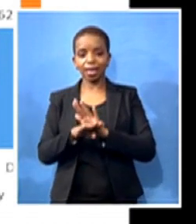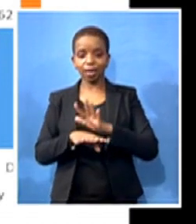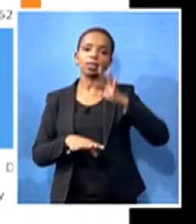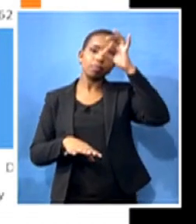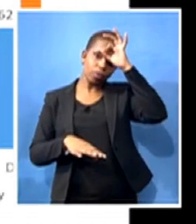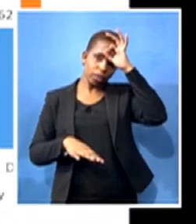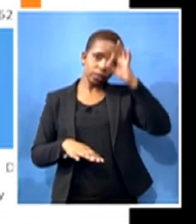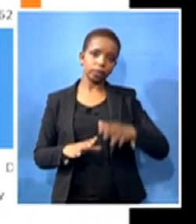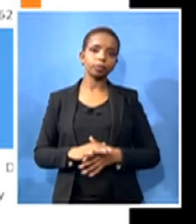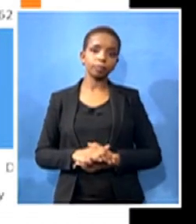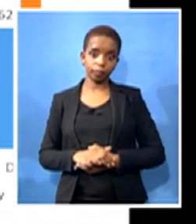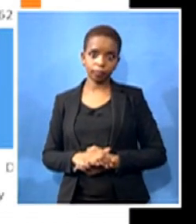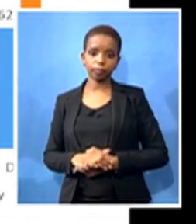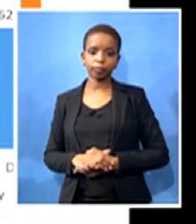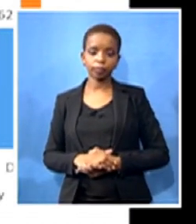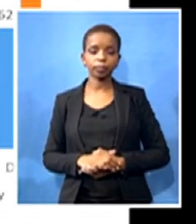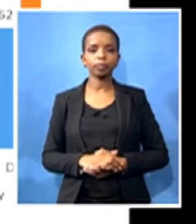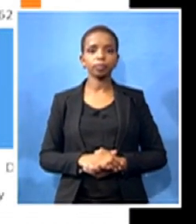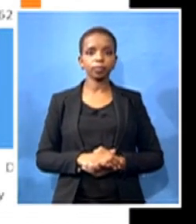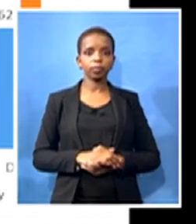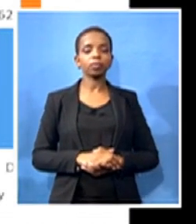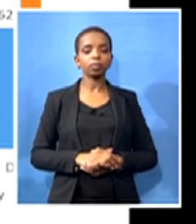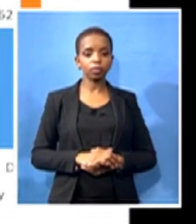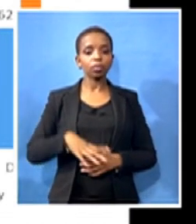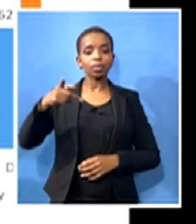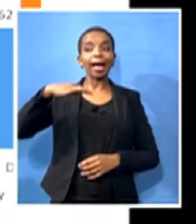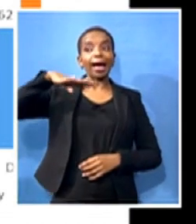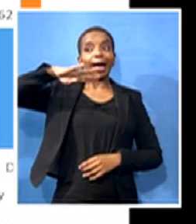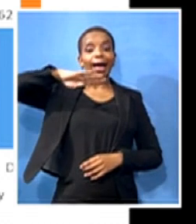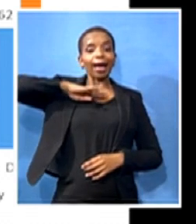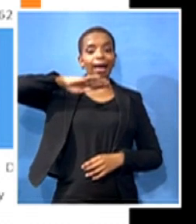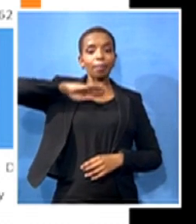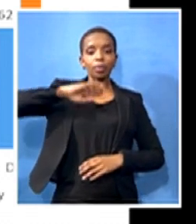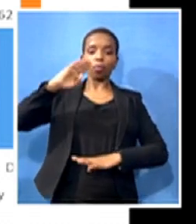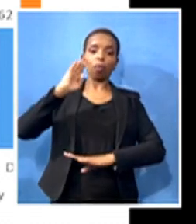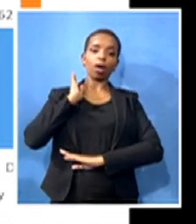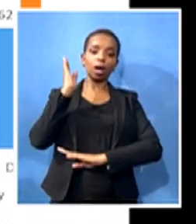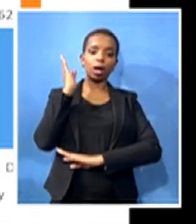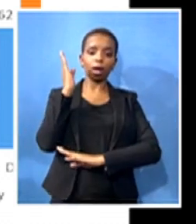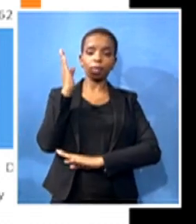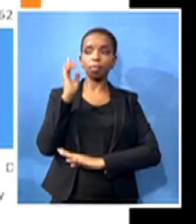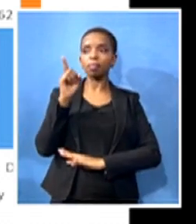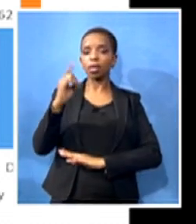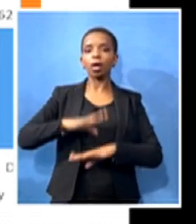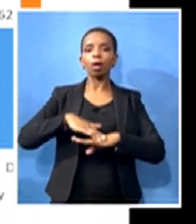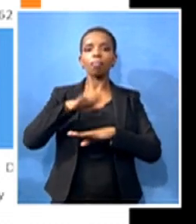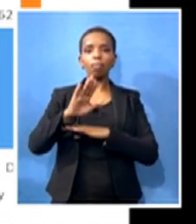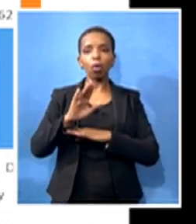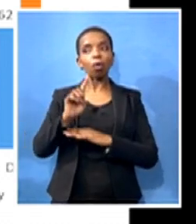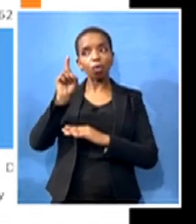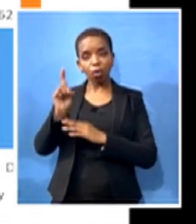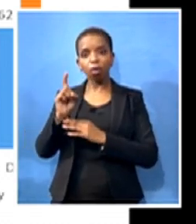The army is more trusted than the police. And of course, people who trust the army would then be more willing